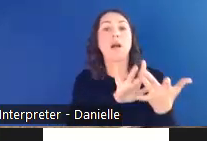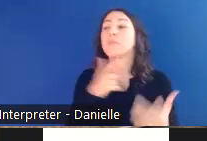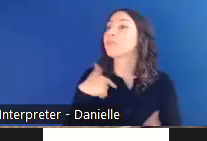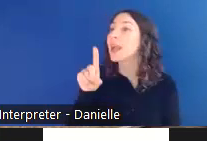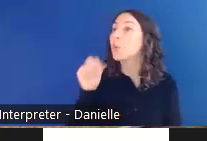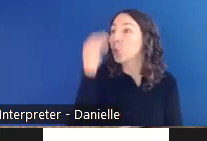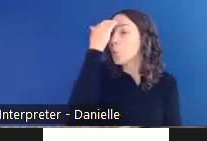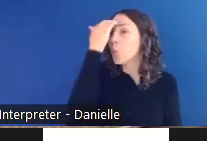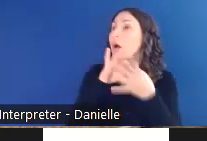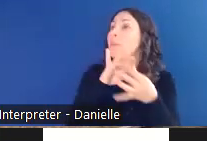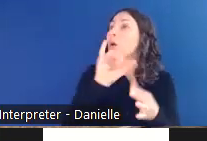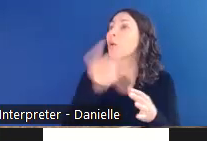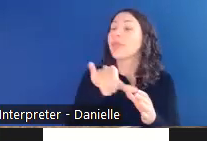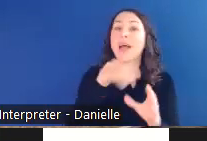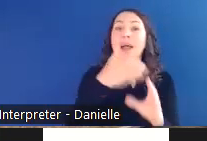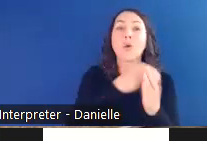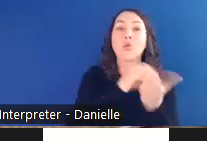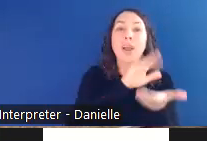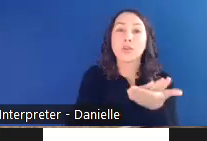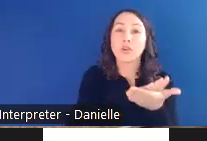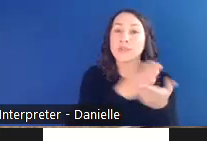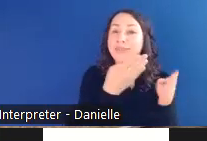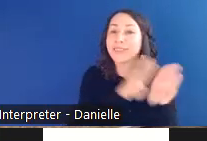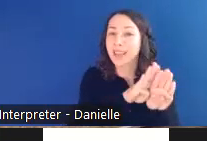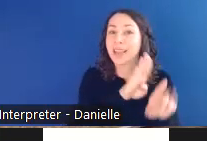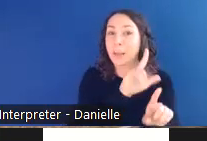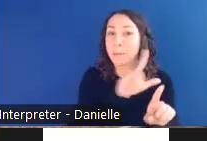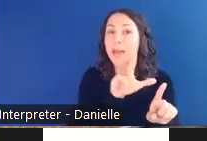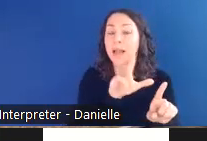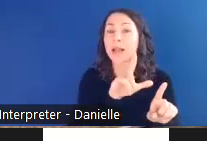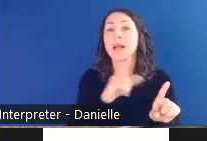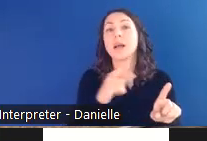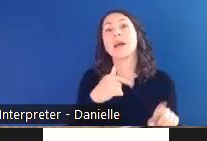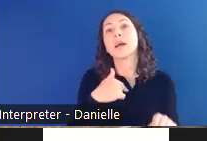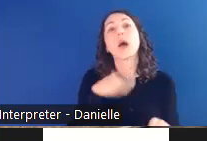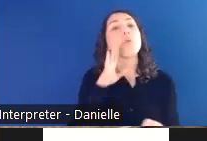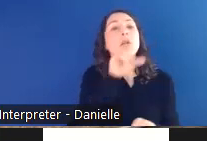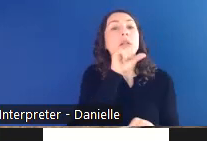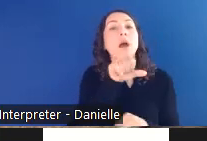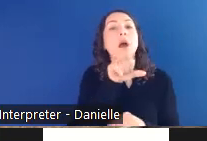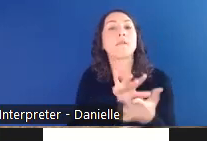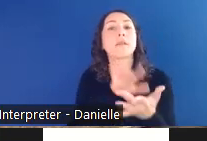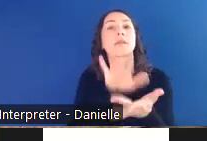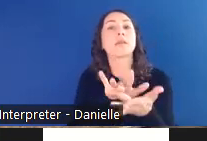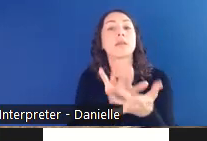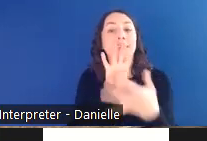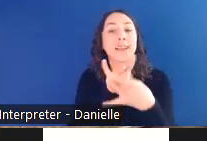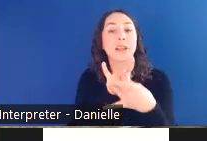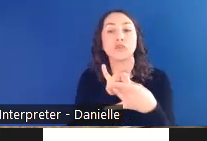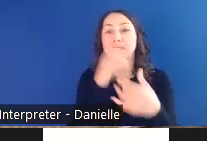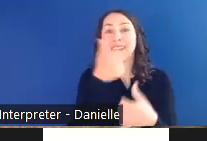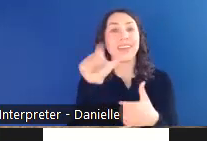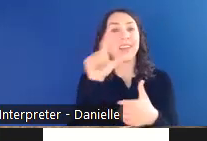sealing bill, and I would love the connection to what you guys, to anybody in your team who can help me